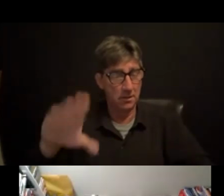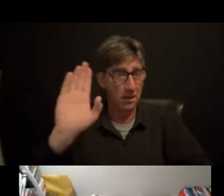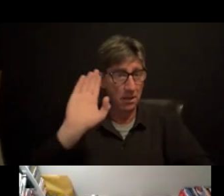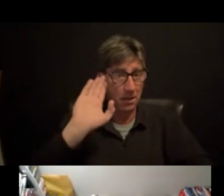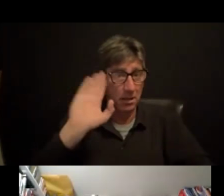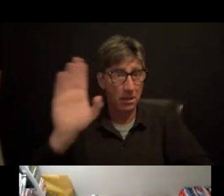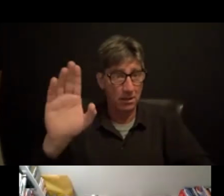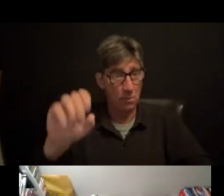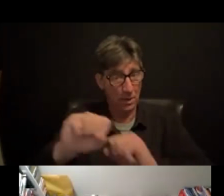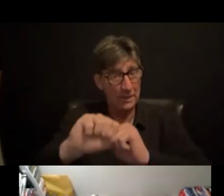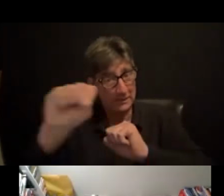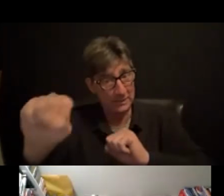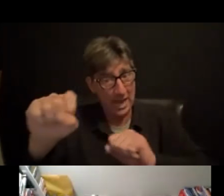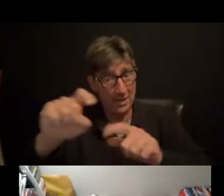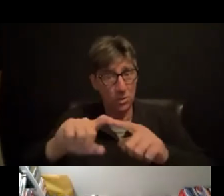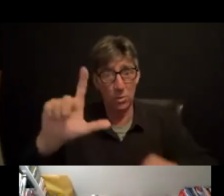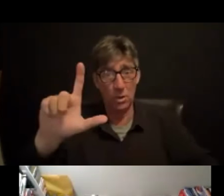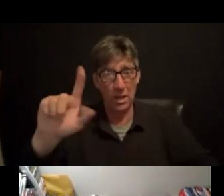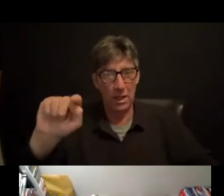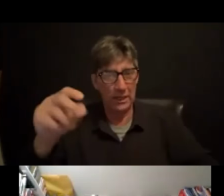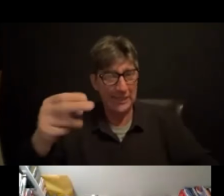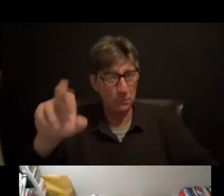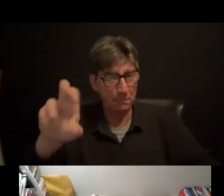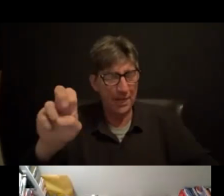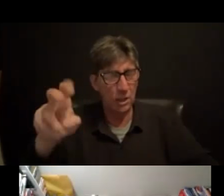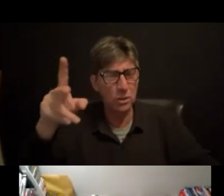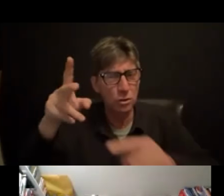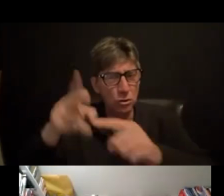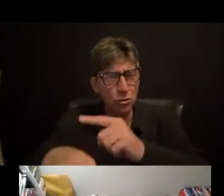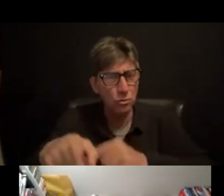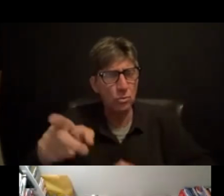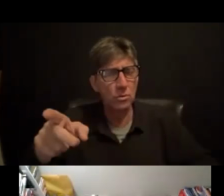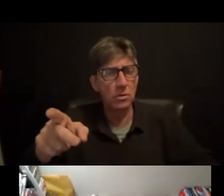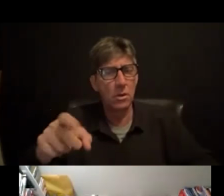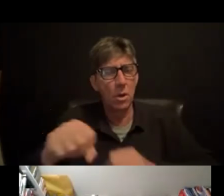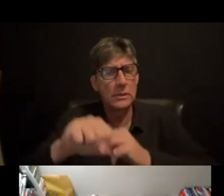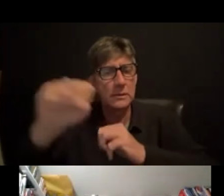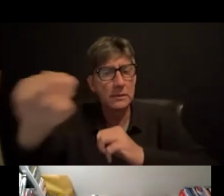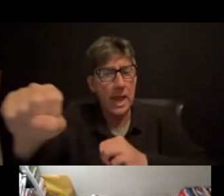Nishimura station to be terminated, or are they going to extend to Union Square?